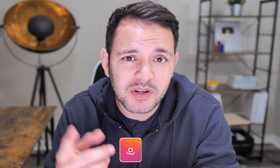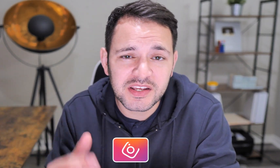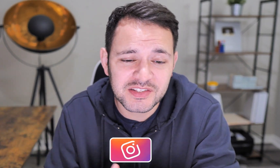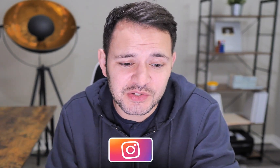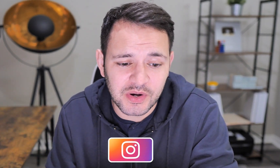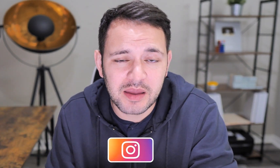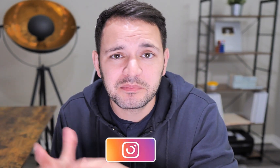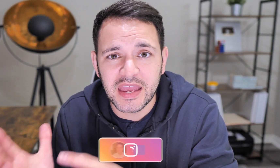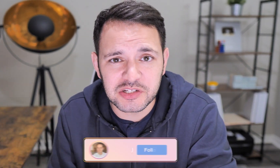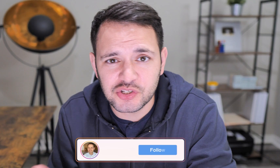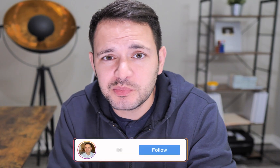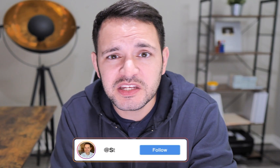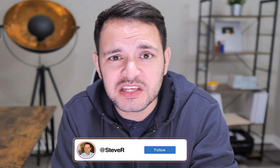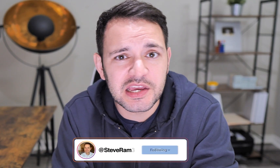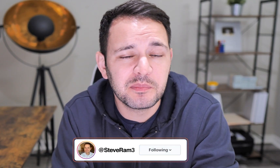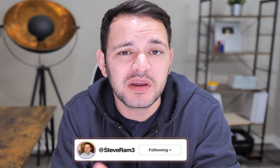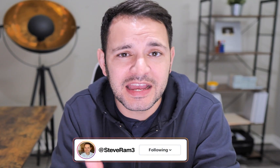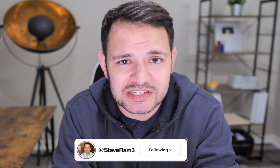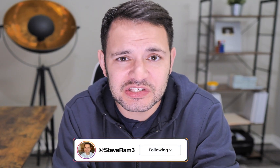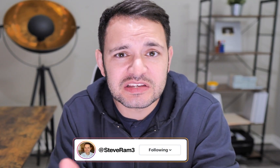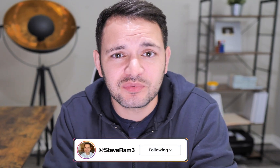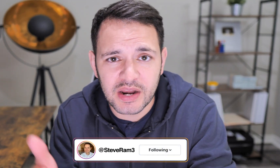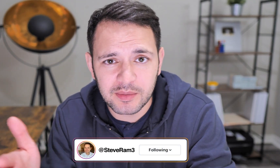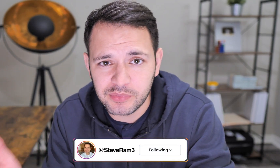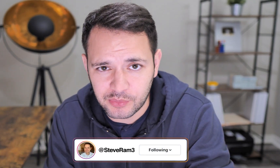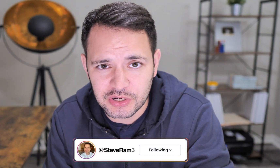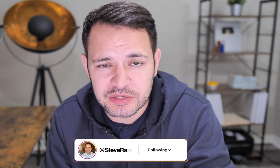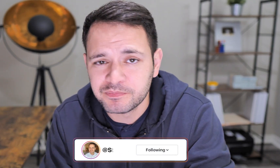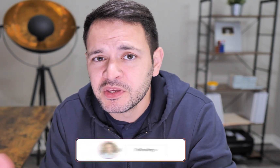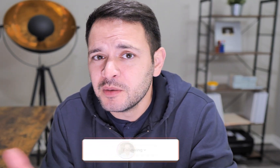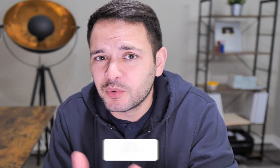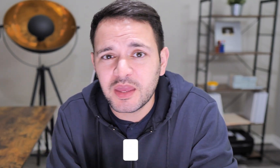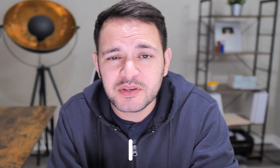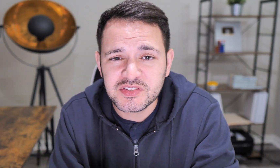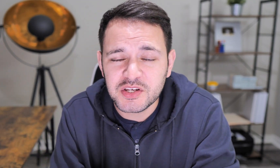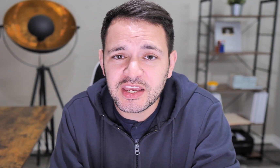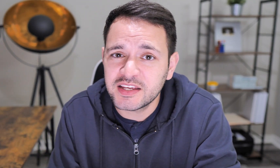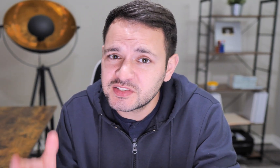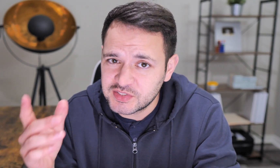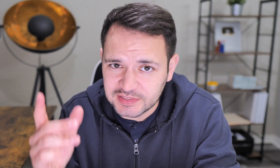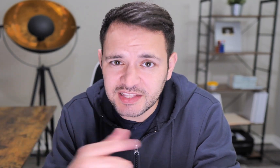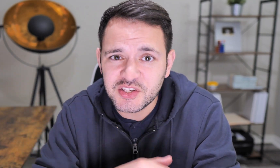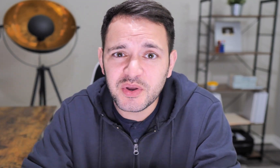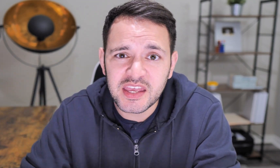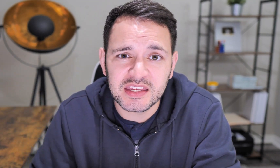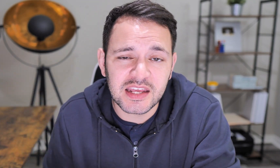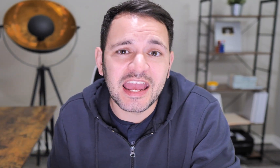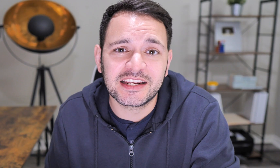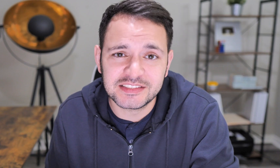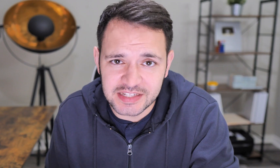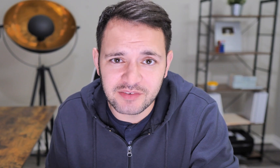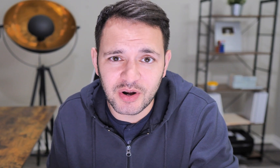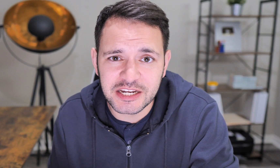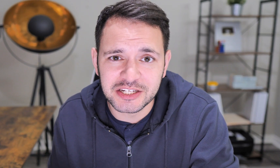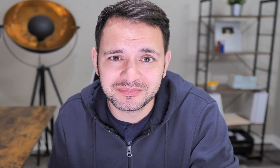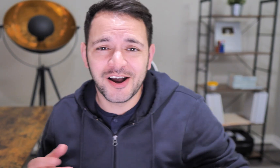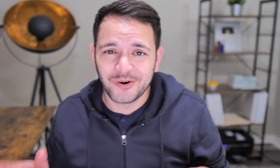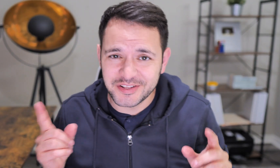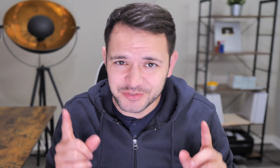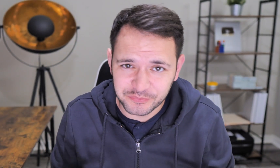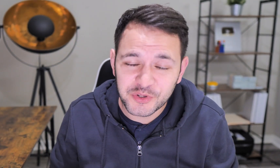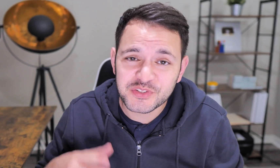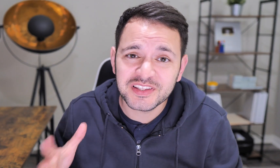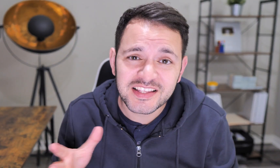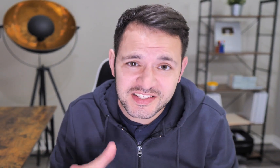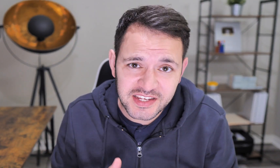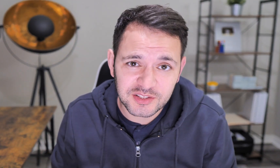is hop onto Instagram and shoot me a DM at SteveRam3. But with that being said, you guys, let's go ahead and dive right in. All